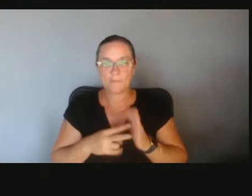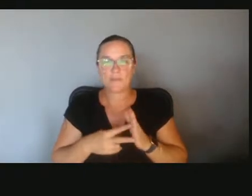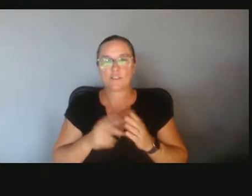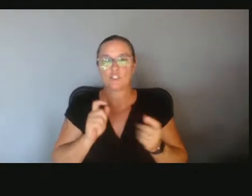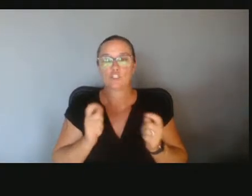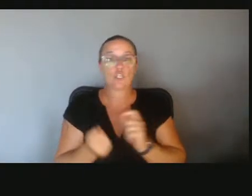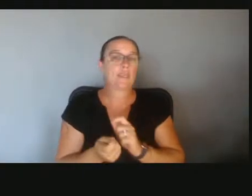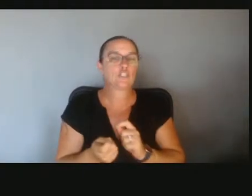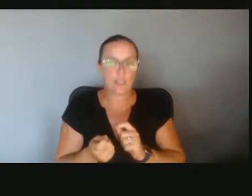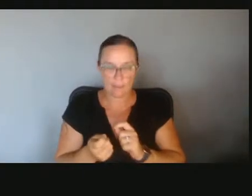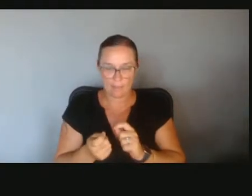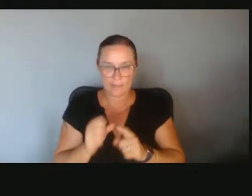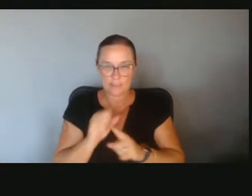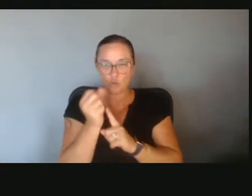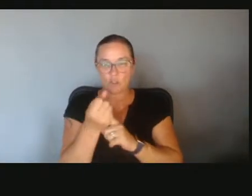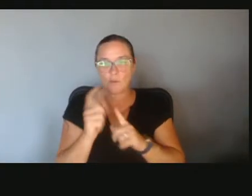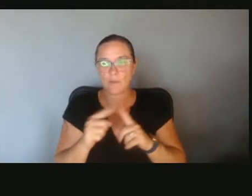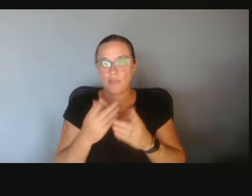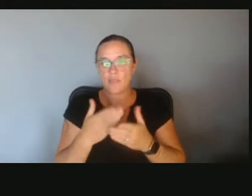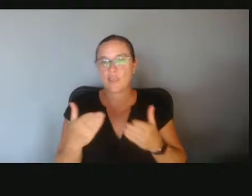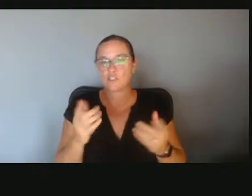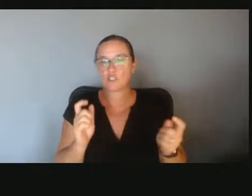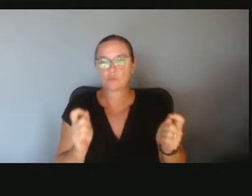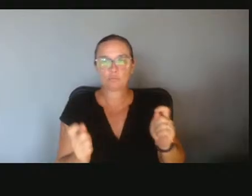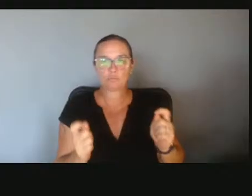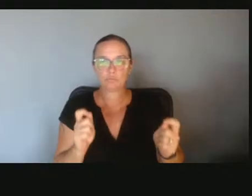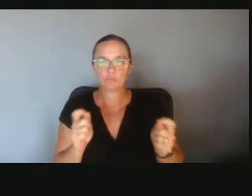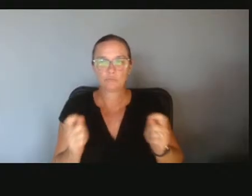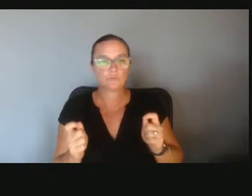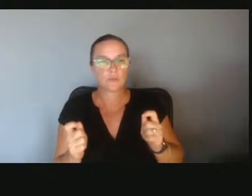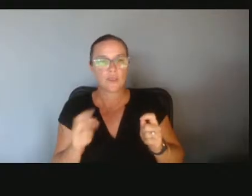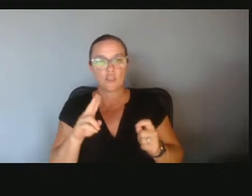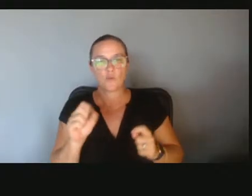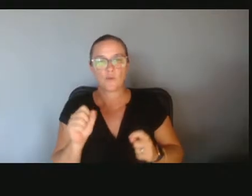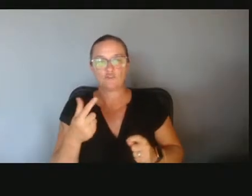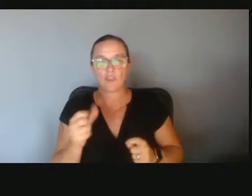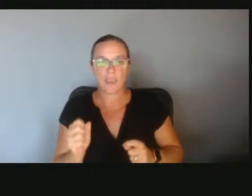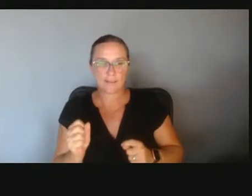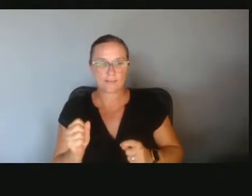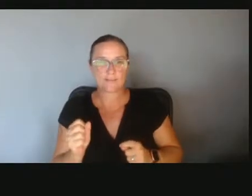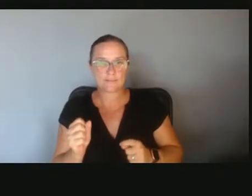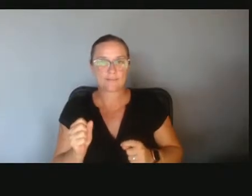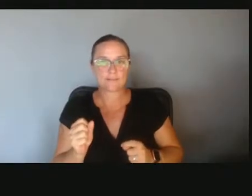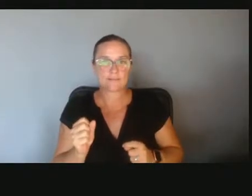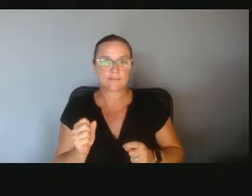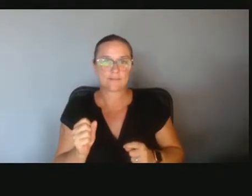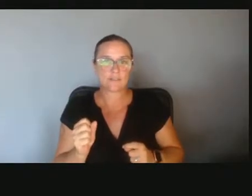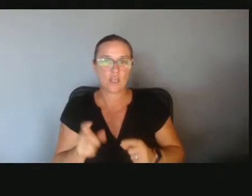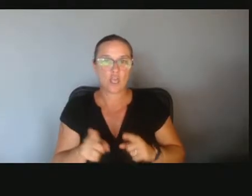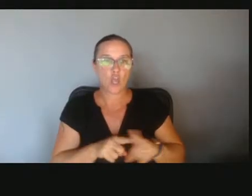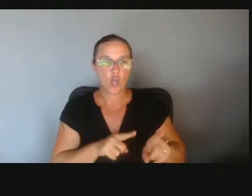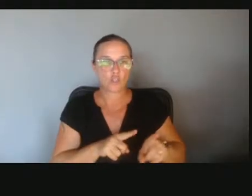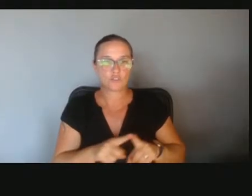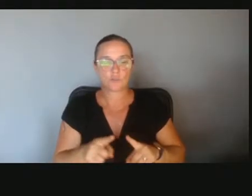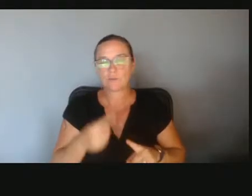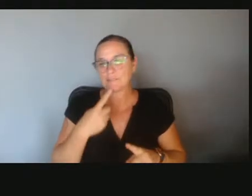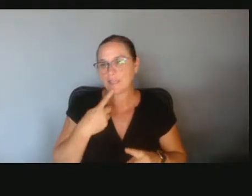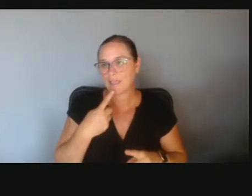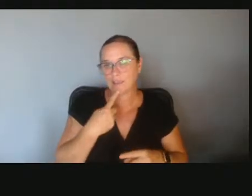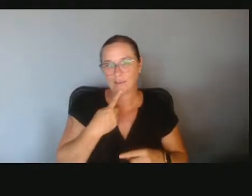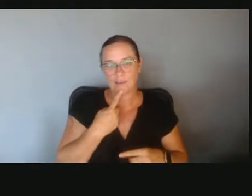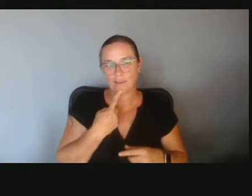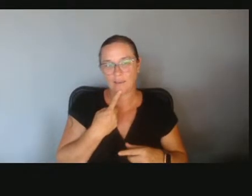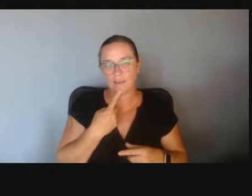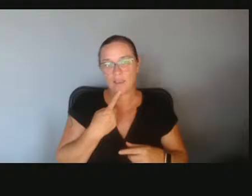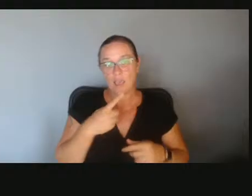dynamics, but clearly things are shifting in a way that the USGS is also putting out these caveats that the event locations